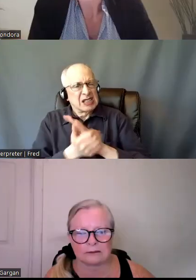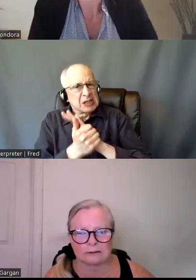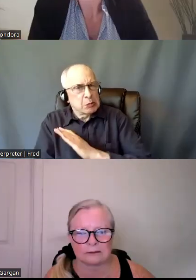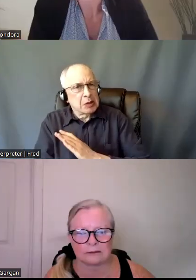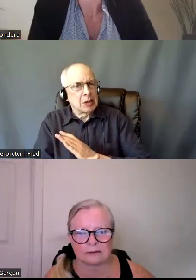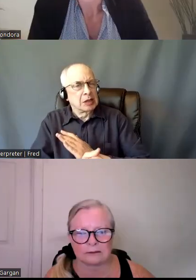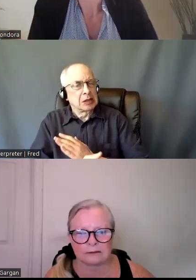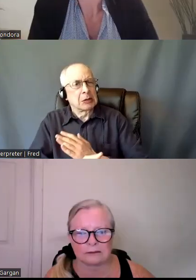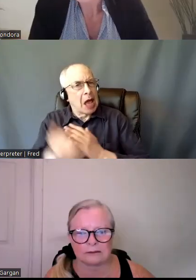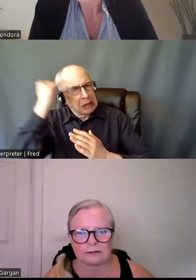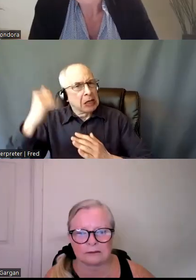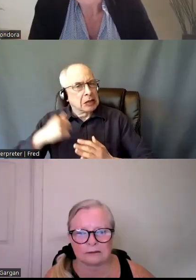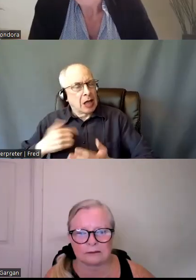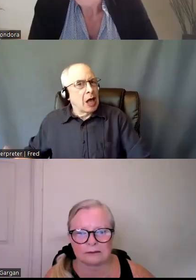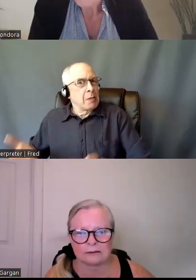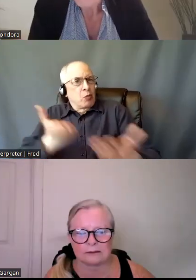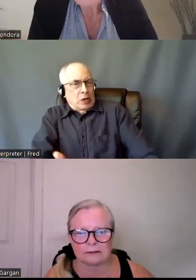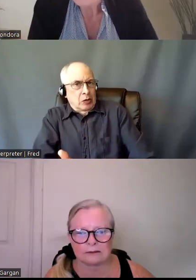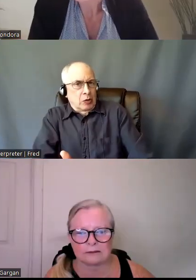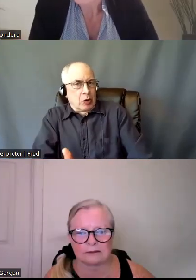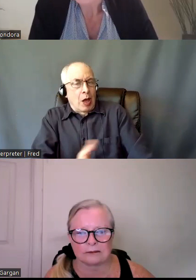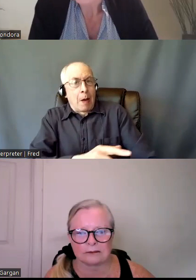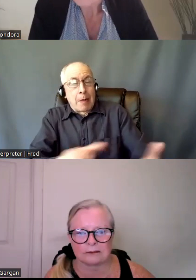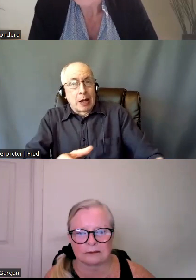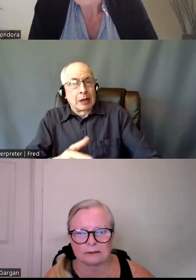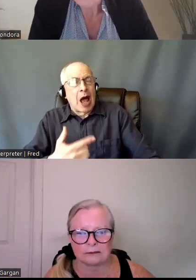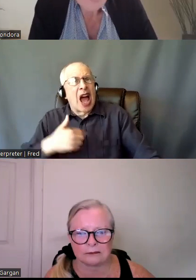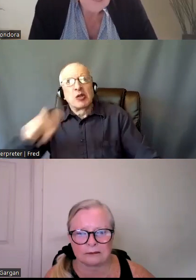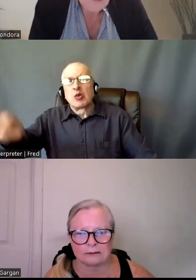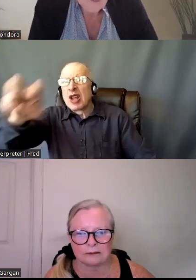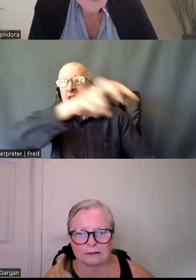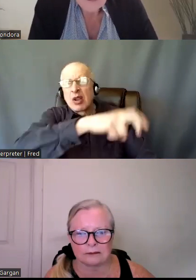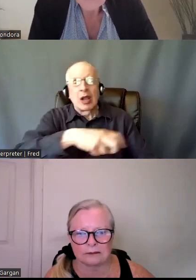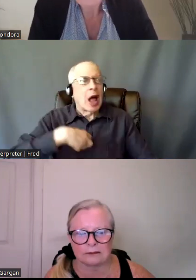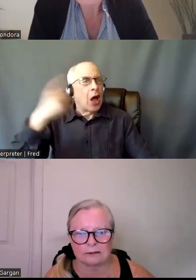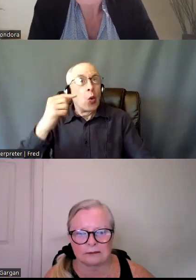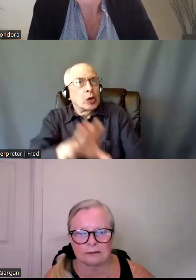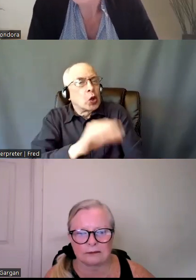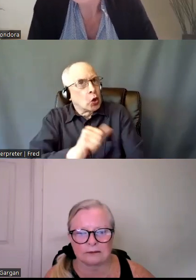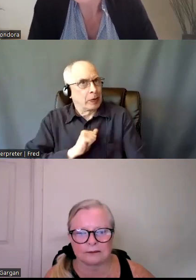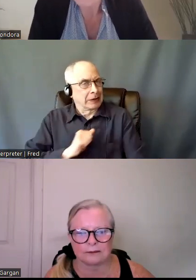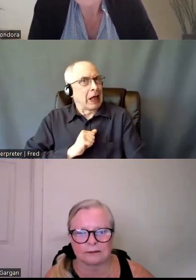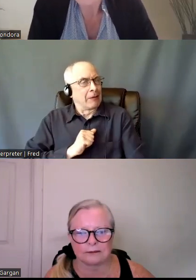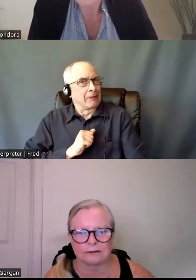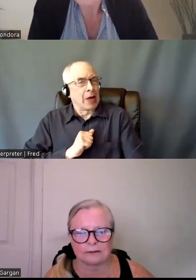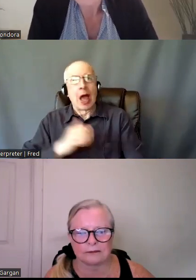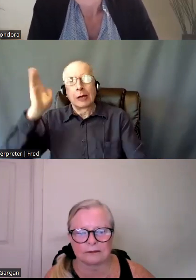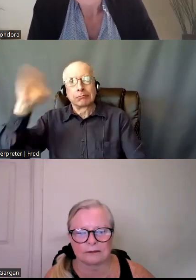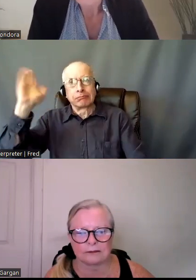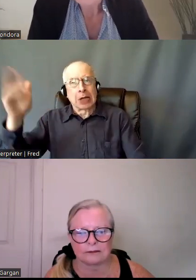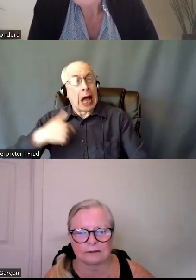But I always learn when I'm in my travels and when I'm doing presentations like this. And I, most